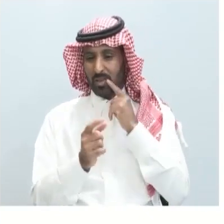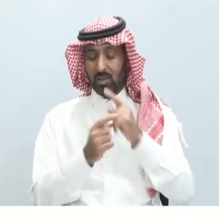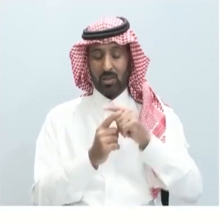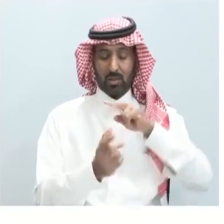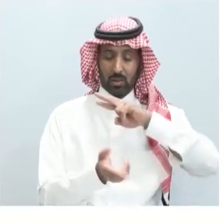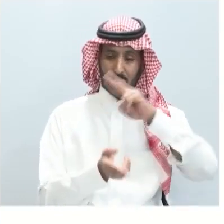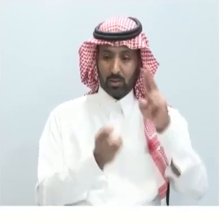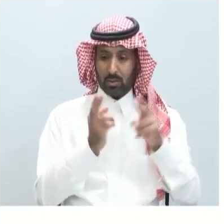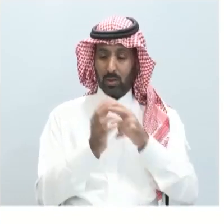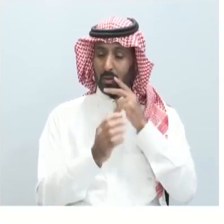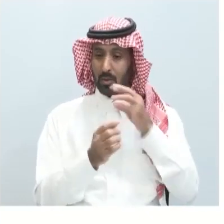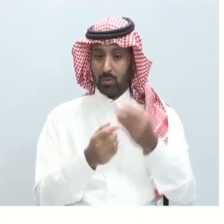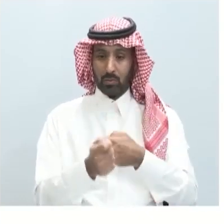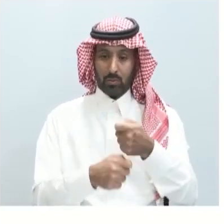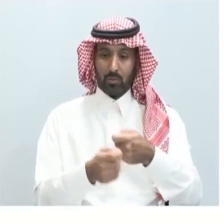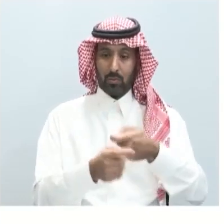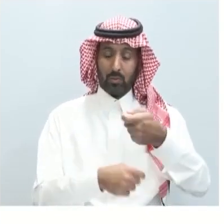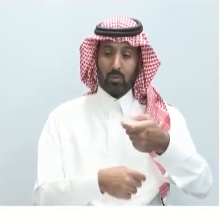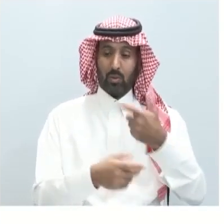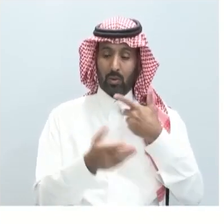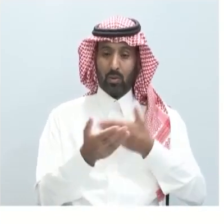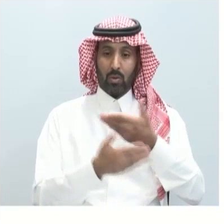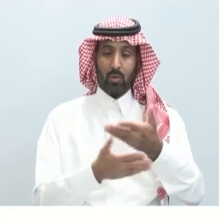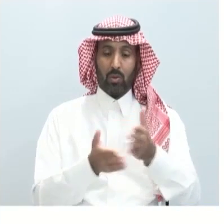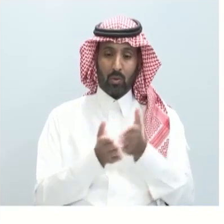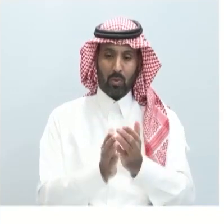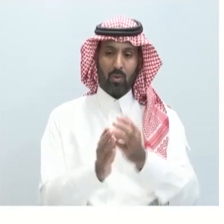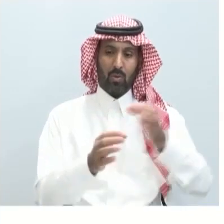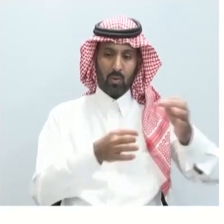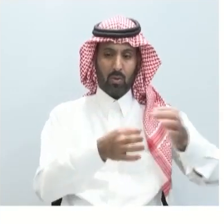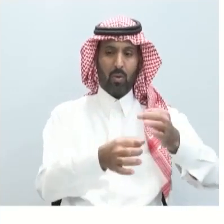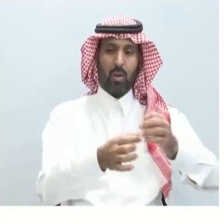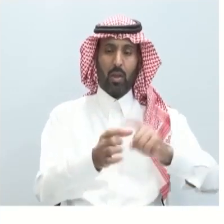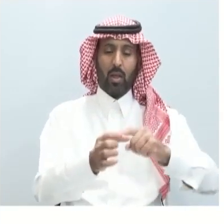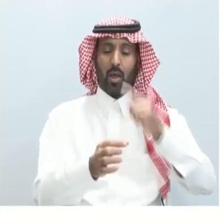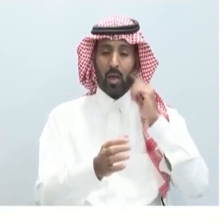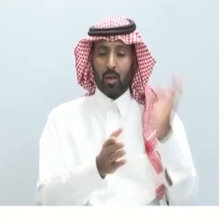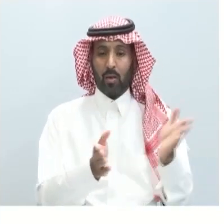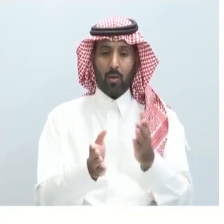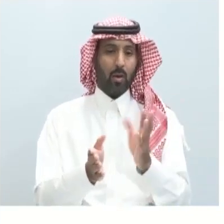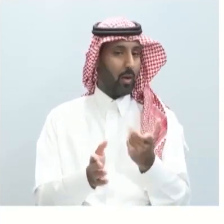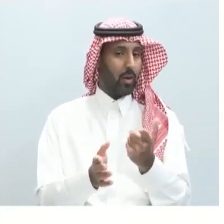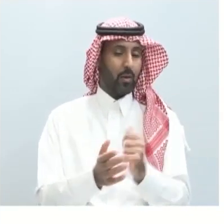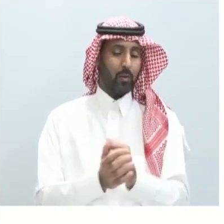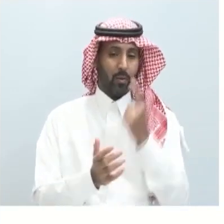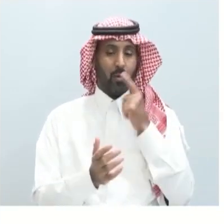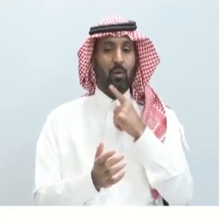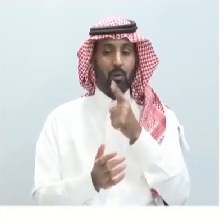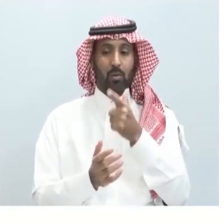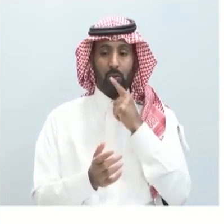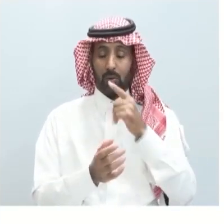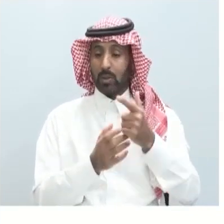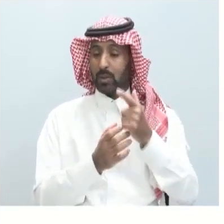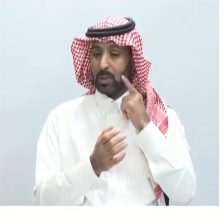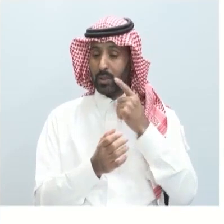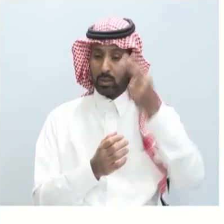international trade? Geographical position affects its role in international trade. If you remember, we said the kingdom